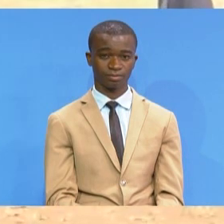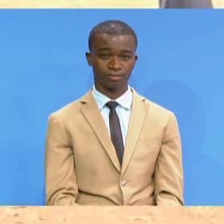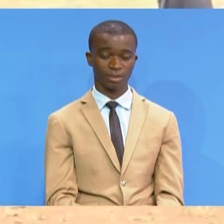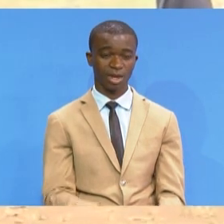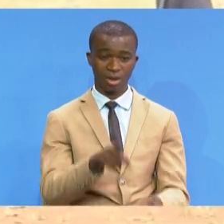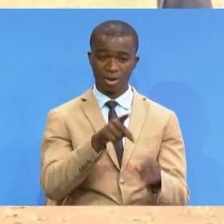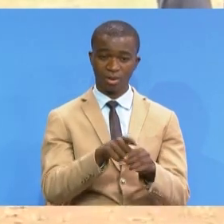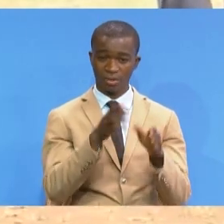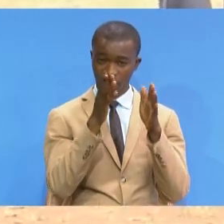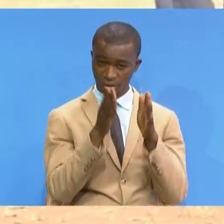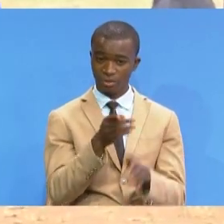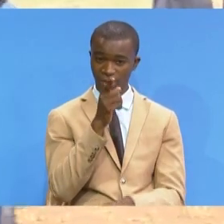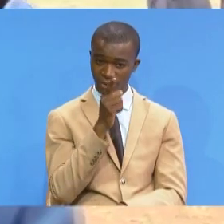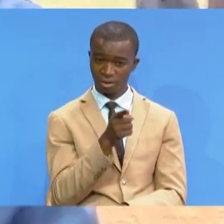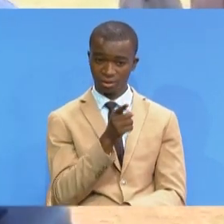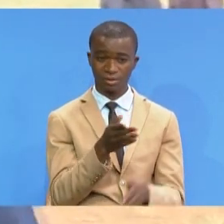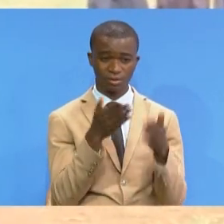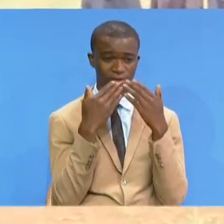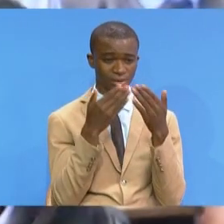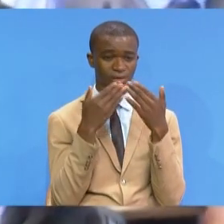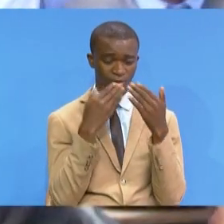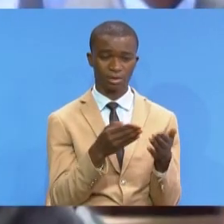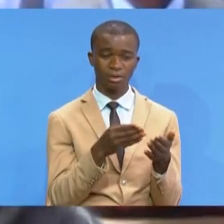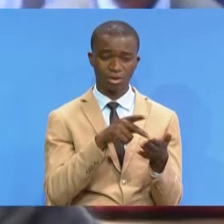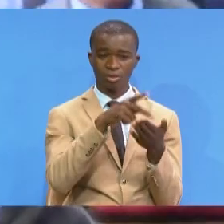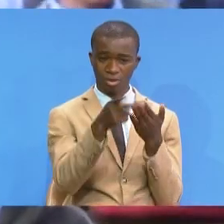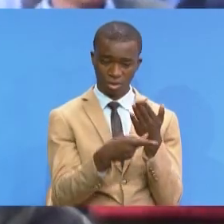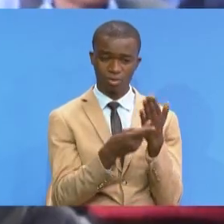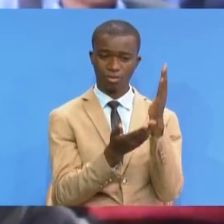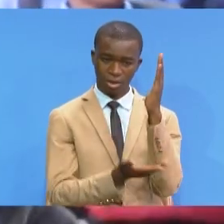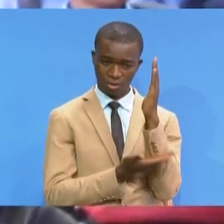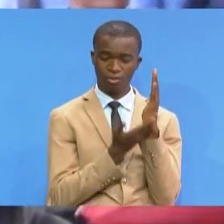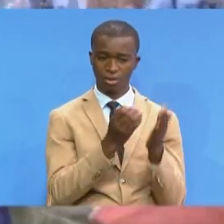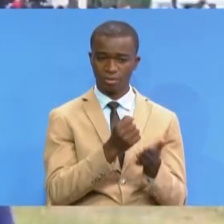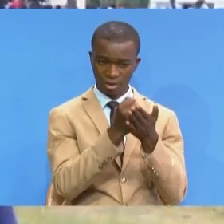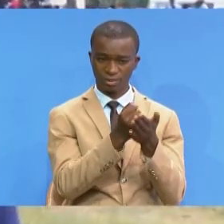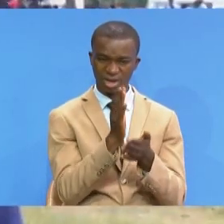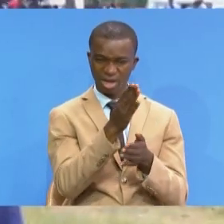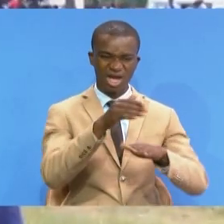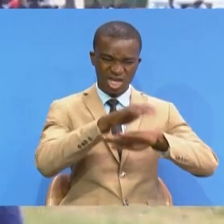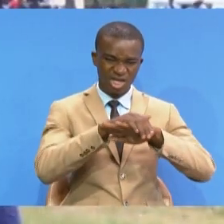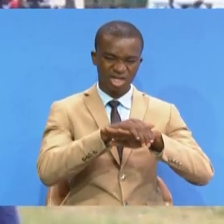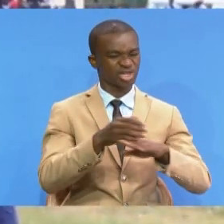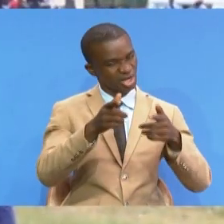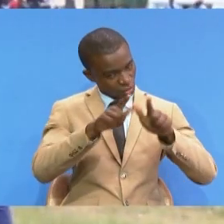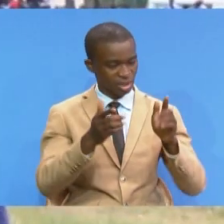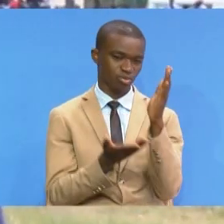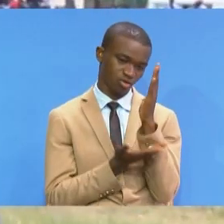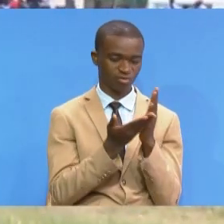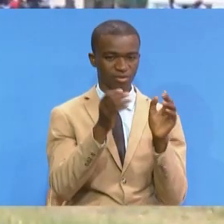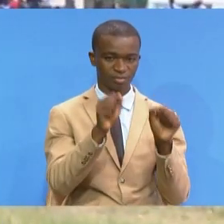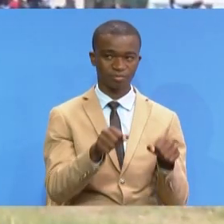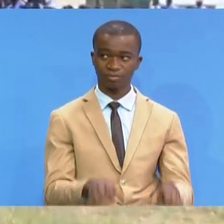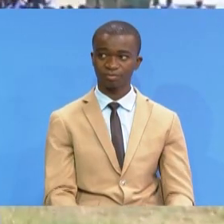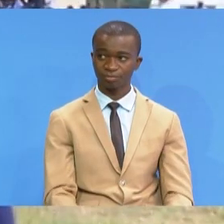participants for its significance of not only helping them improve on their vocabulary, but helped them to learn other social aspects. With